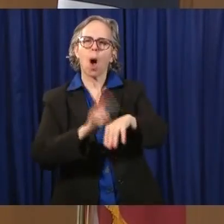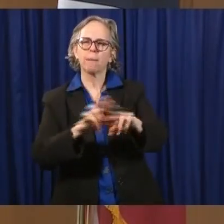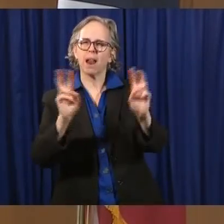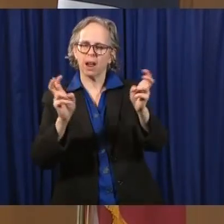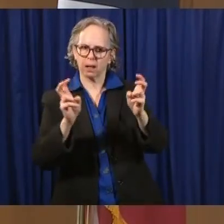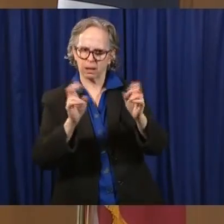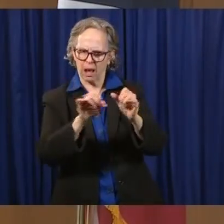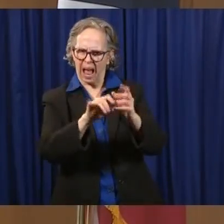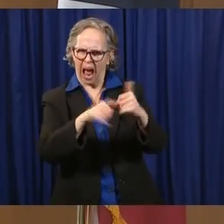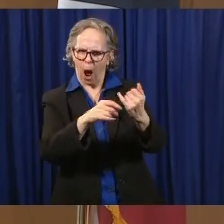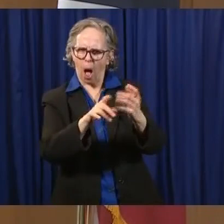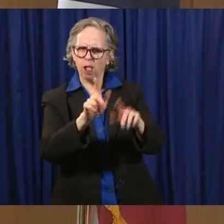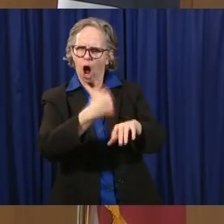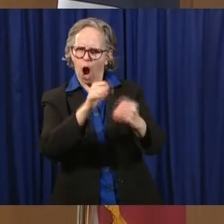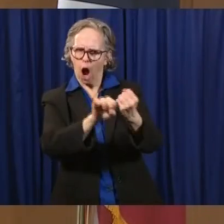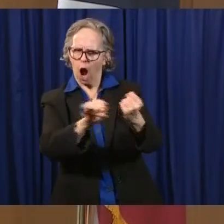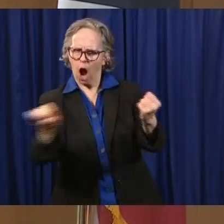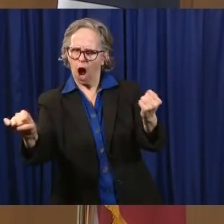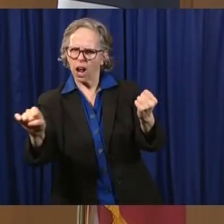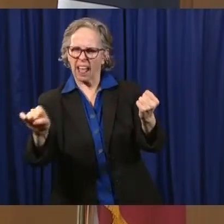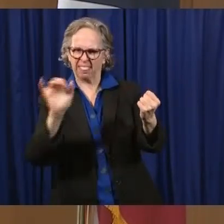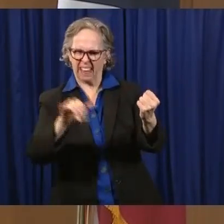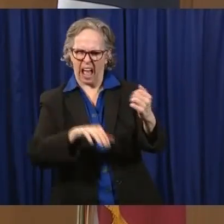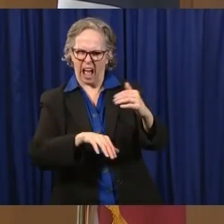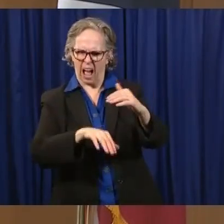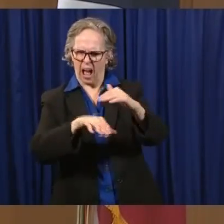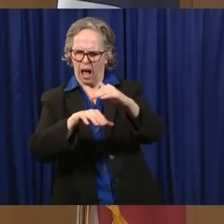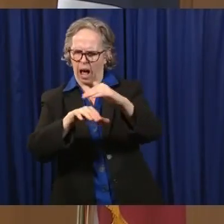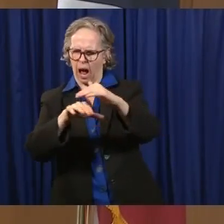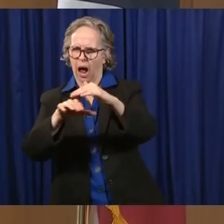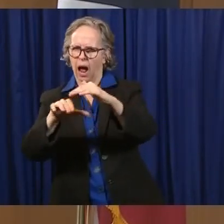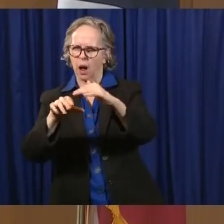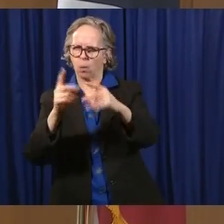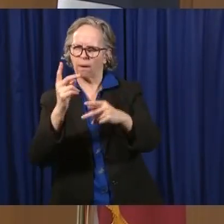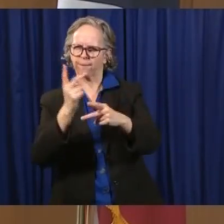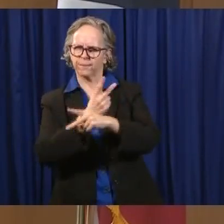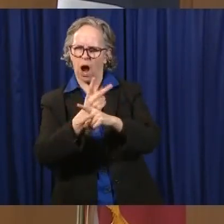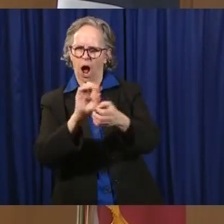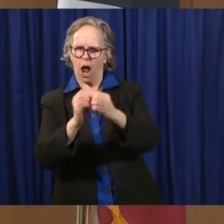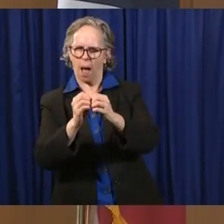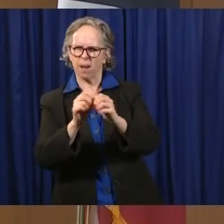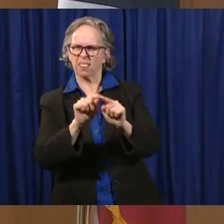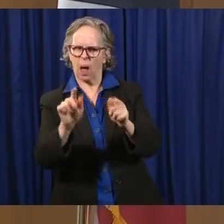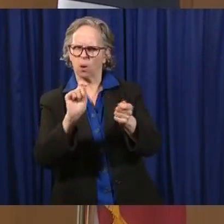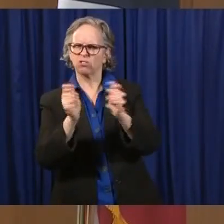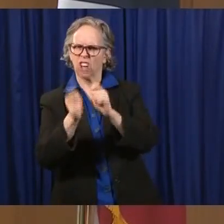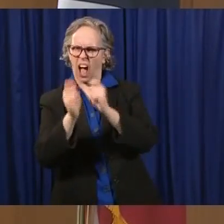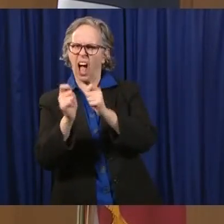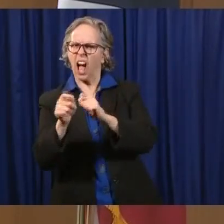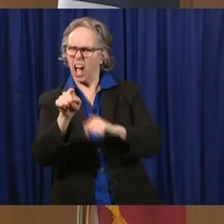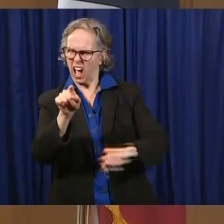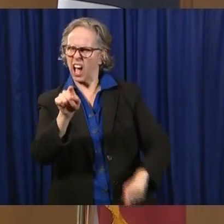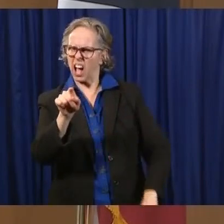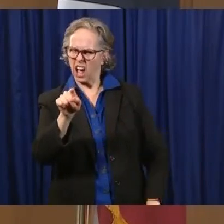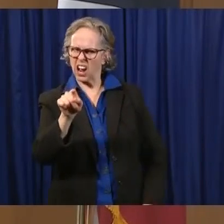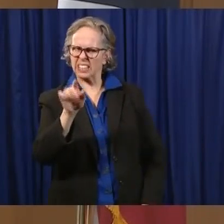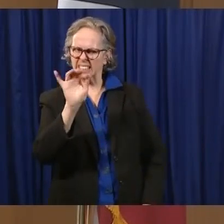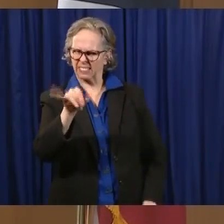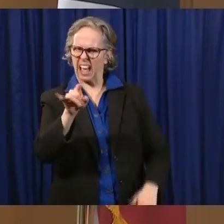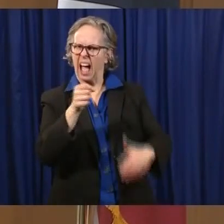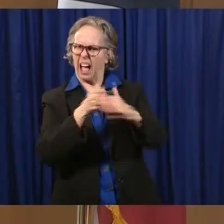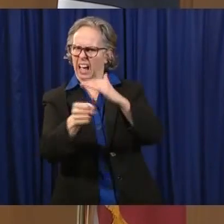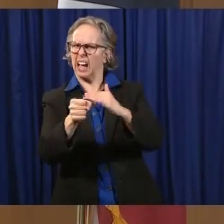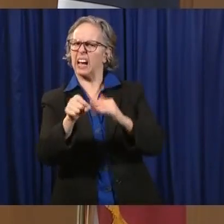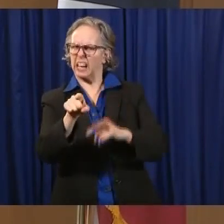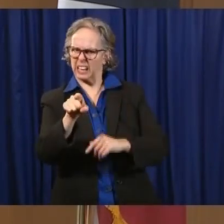the same. That continues to change. But if you keep the same numbers, you're going to have more people in there.